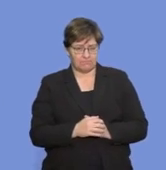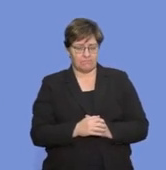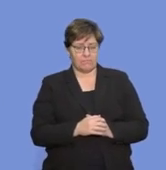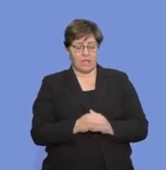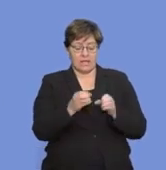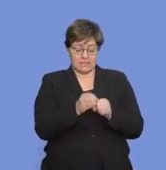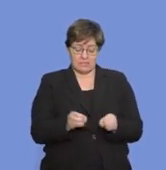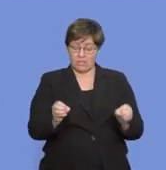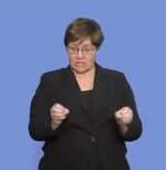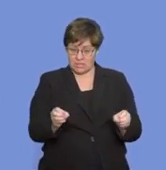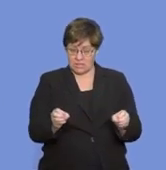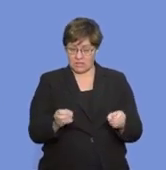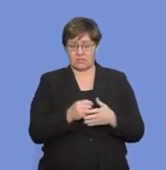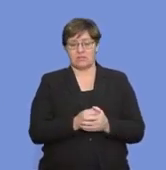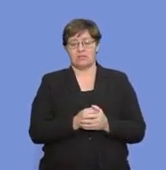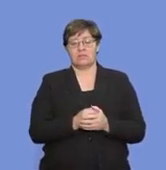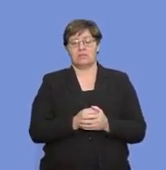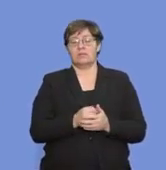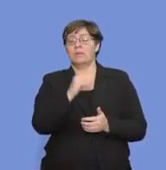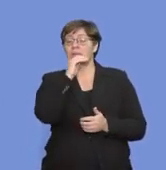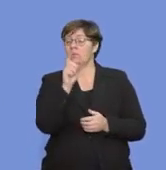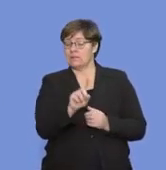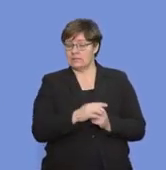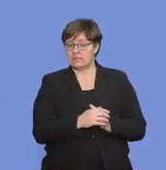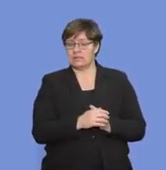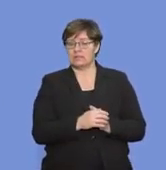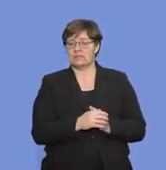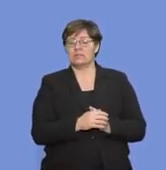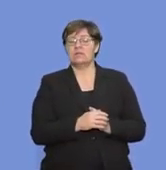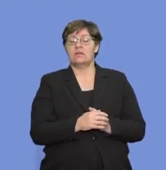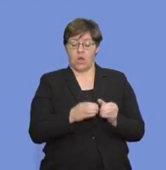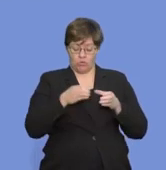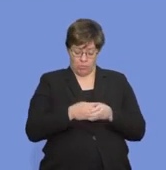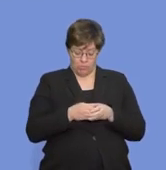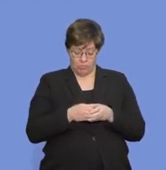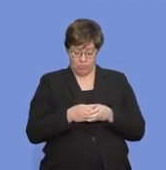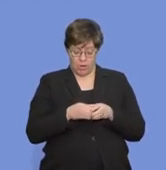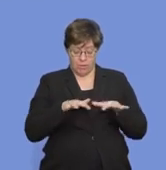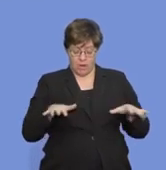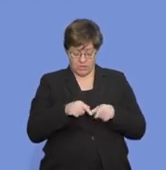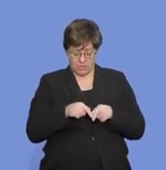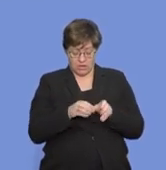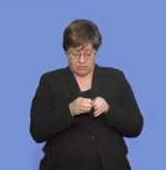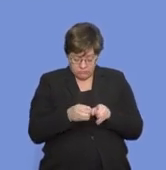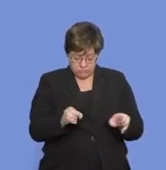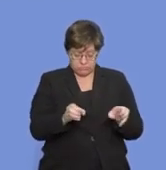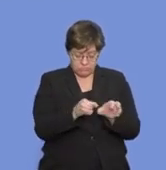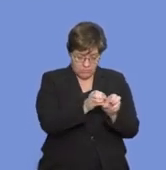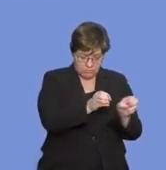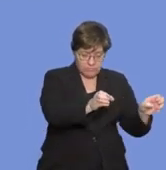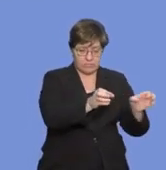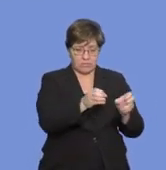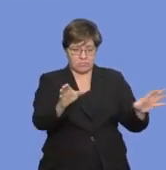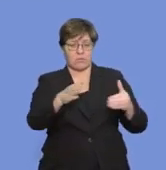So first of all, speciation. So when we talk about speciation, we're talking about more species